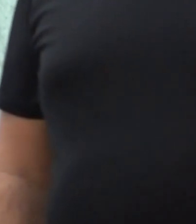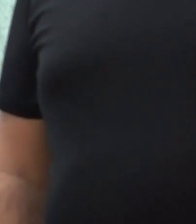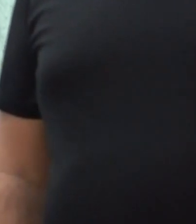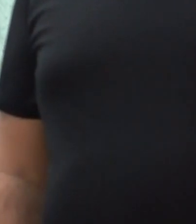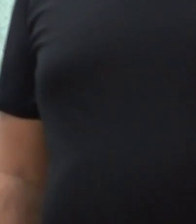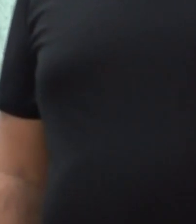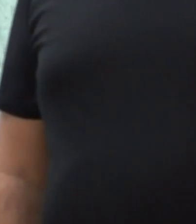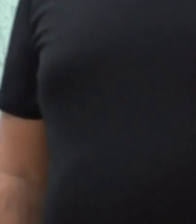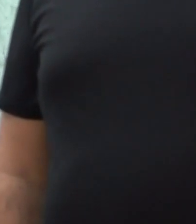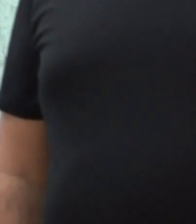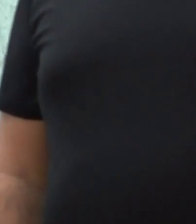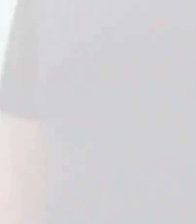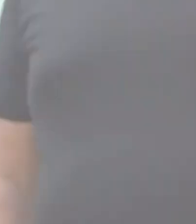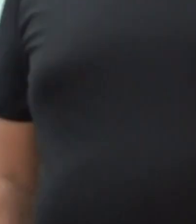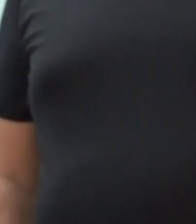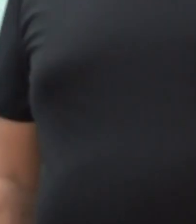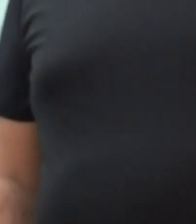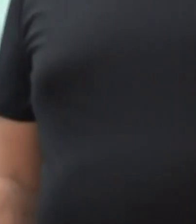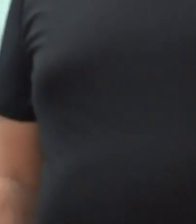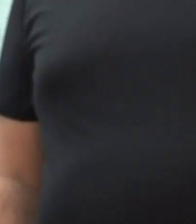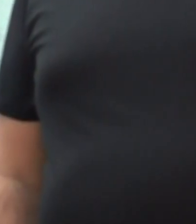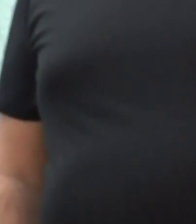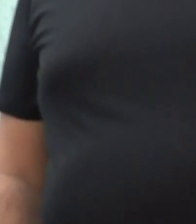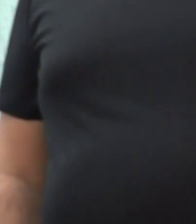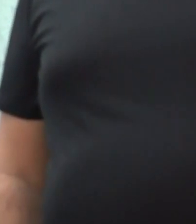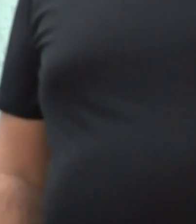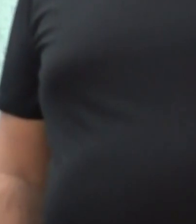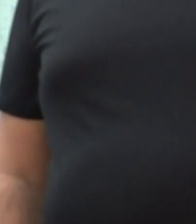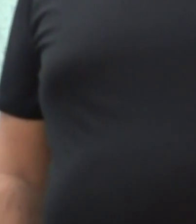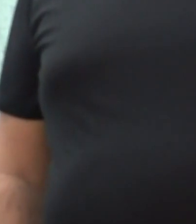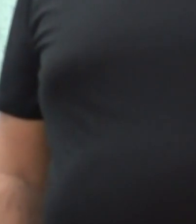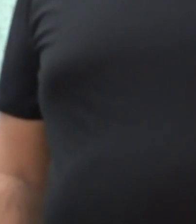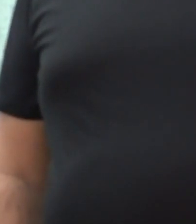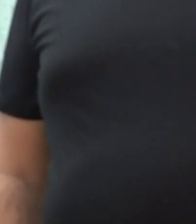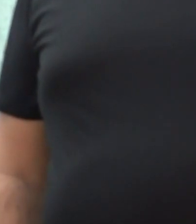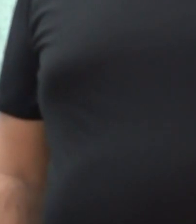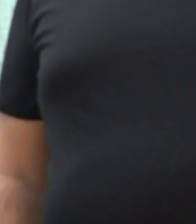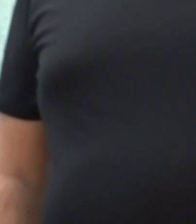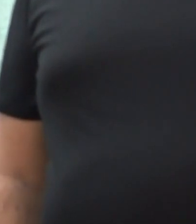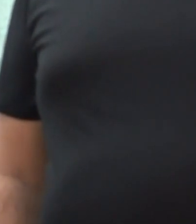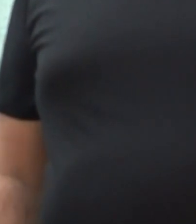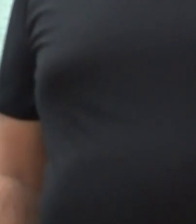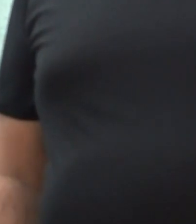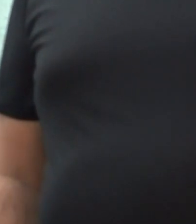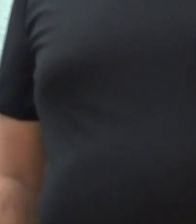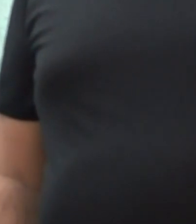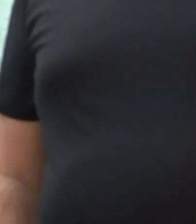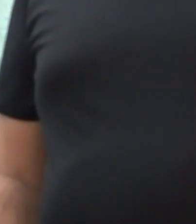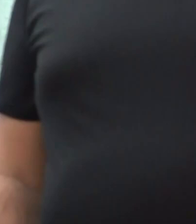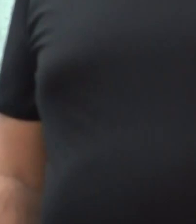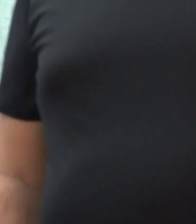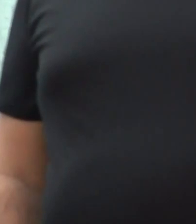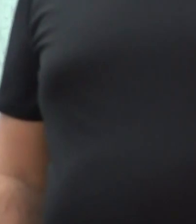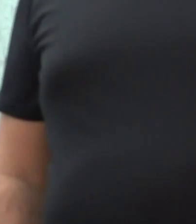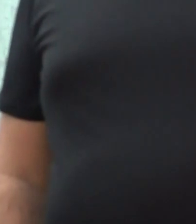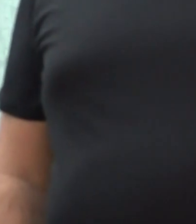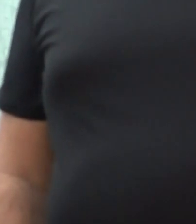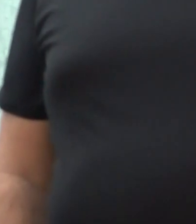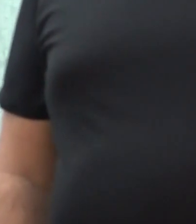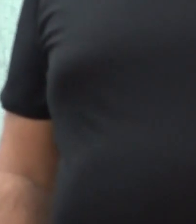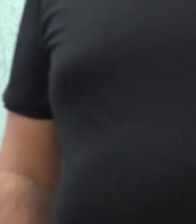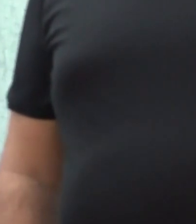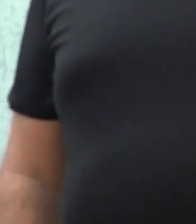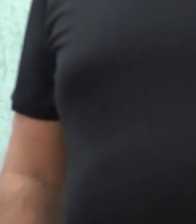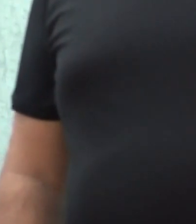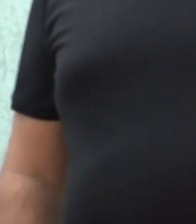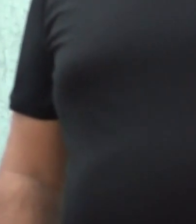fund our grass field, but I can assure you that within a couple of weeks, we will have the best grass field